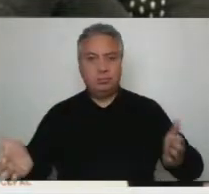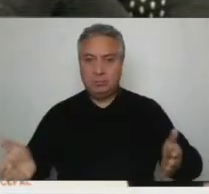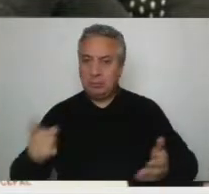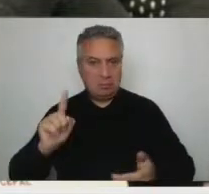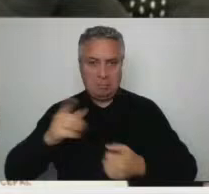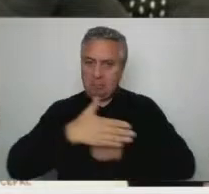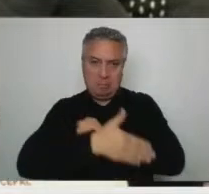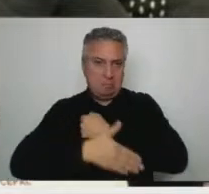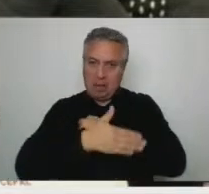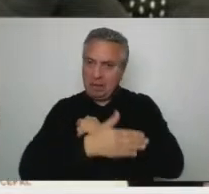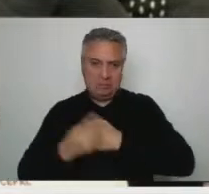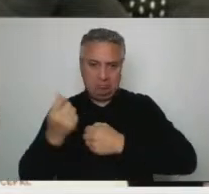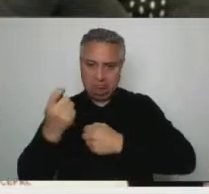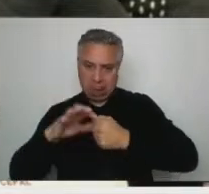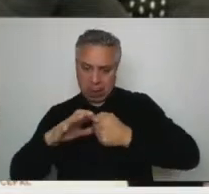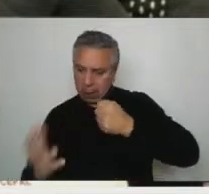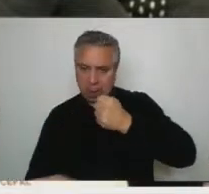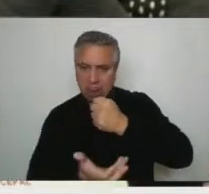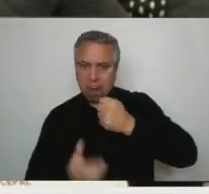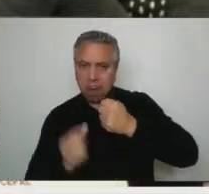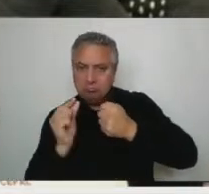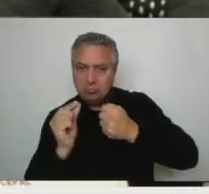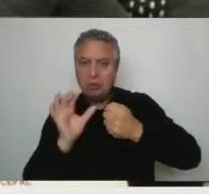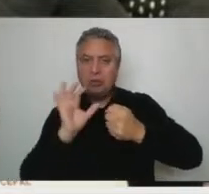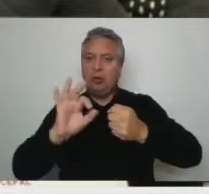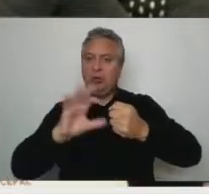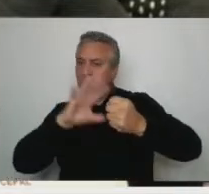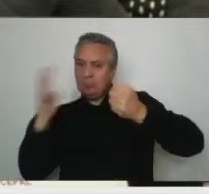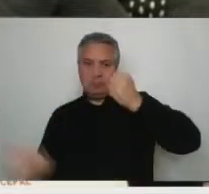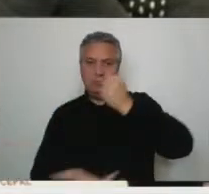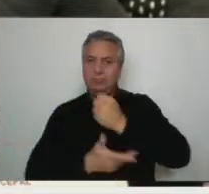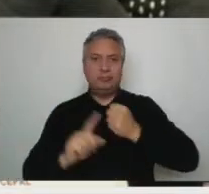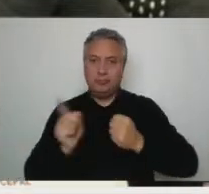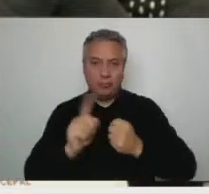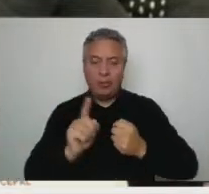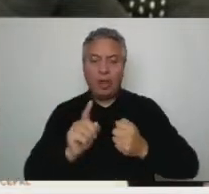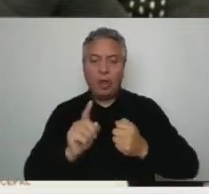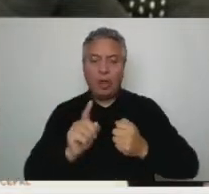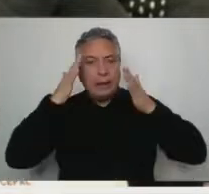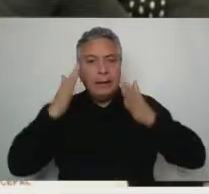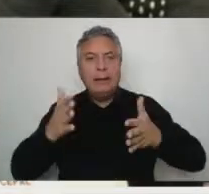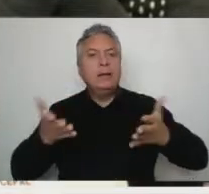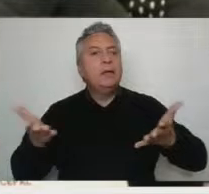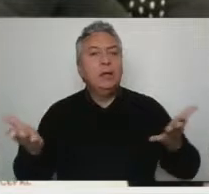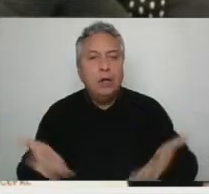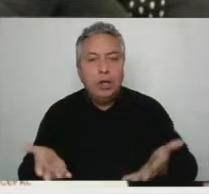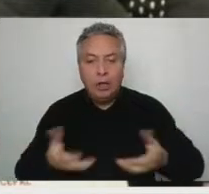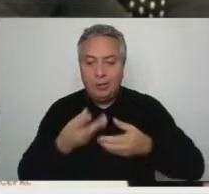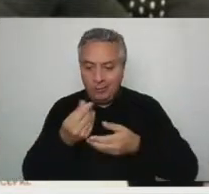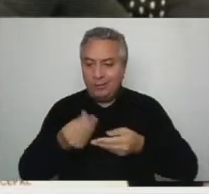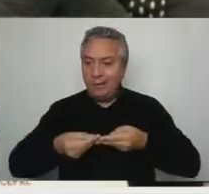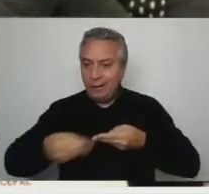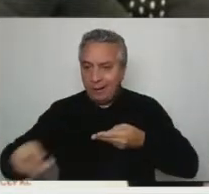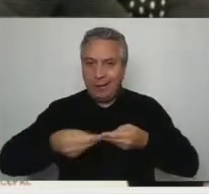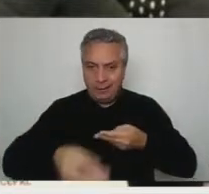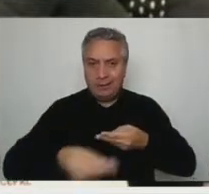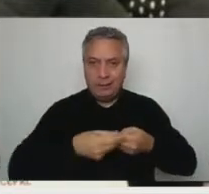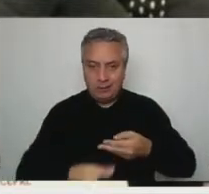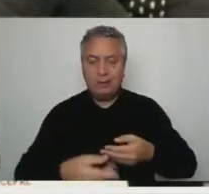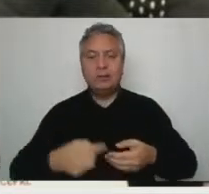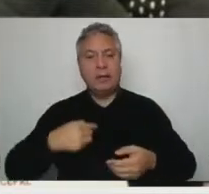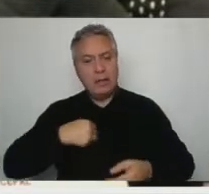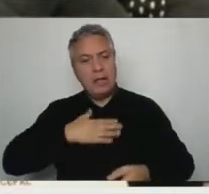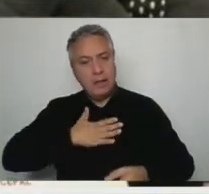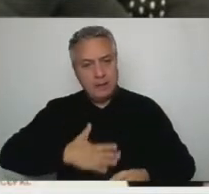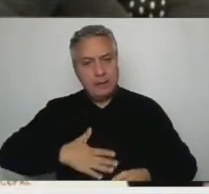but how it is spent. And in this sense, I would like to ask you if you could explain to us